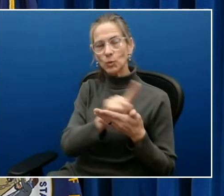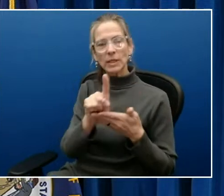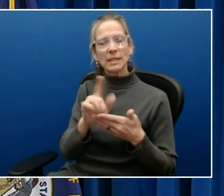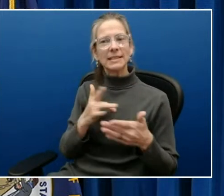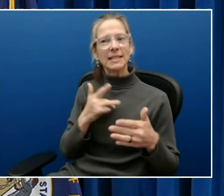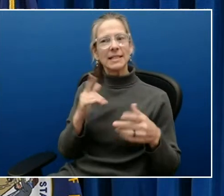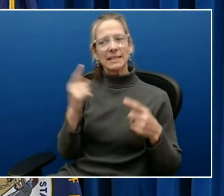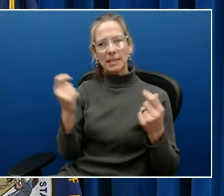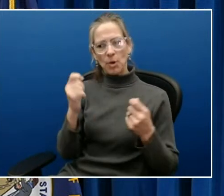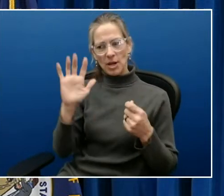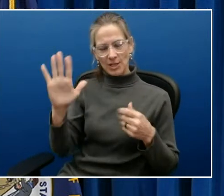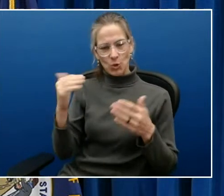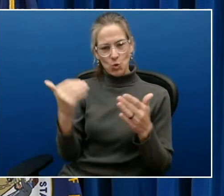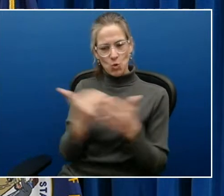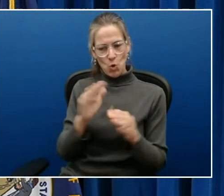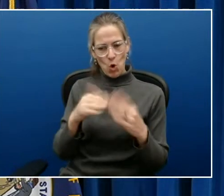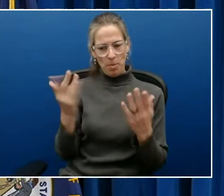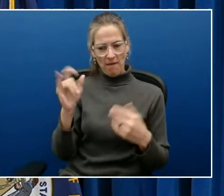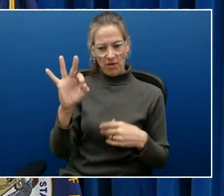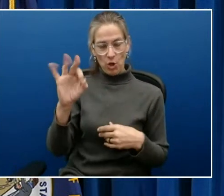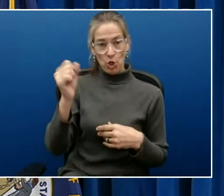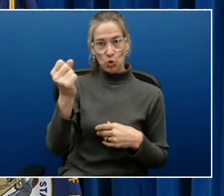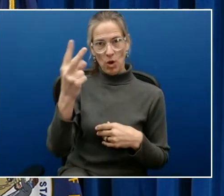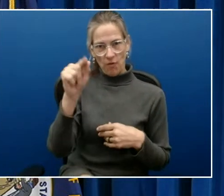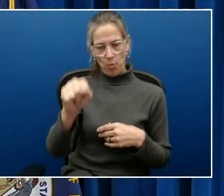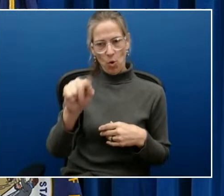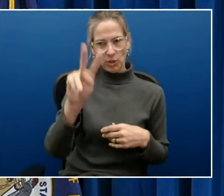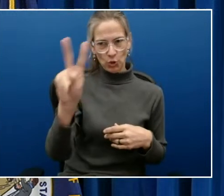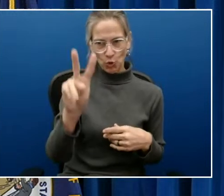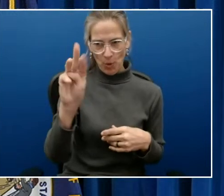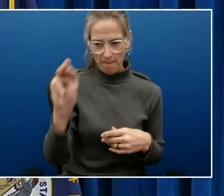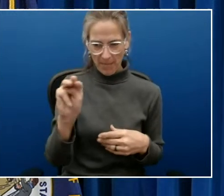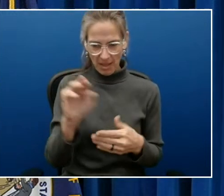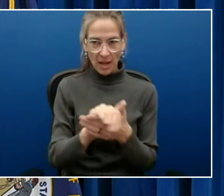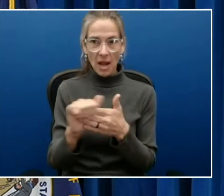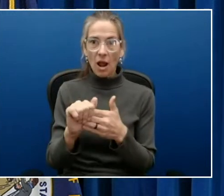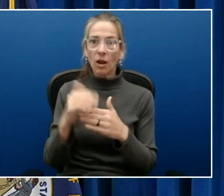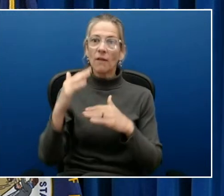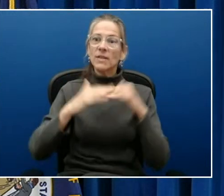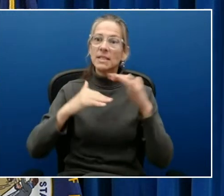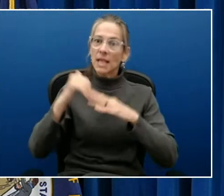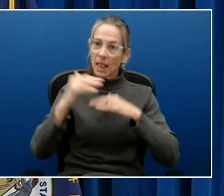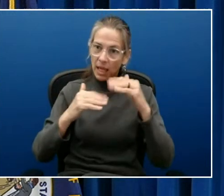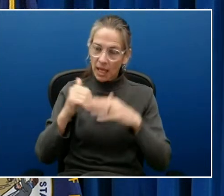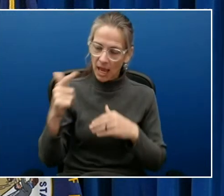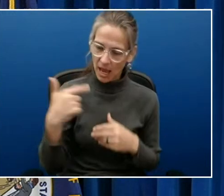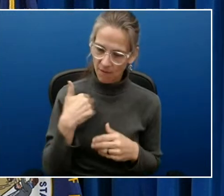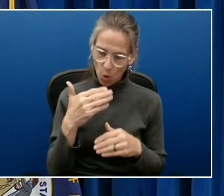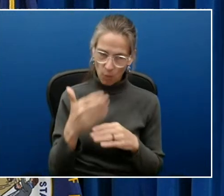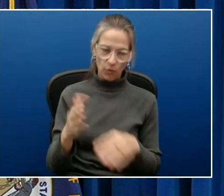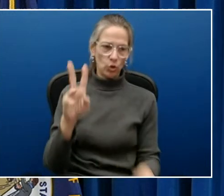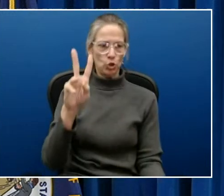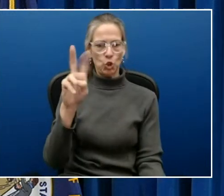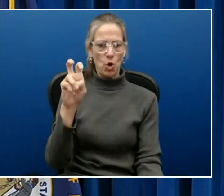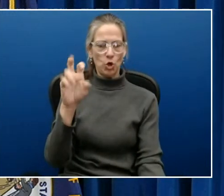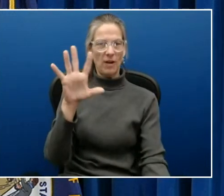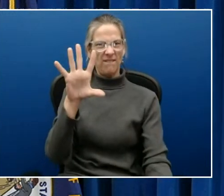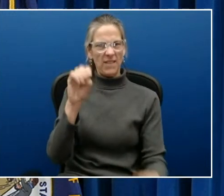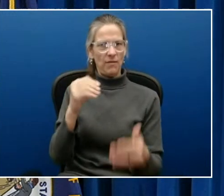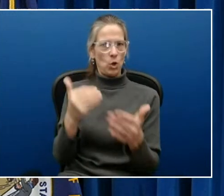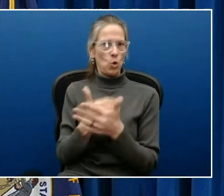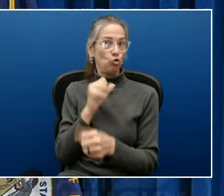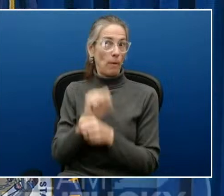grand opening of a $12.2 million facility, creating 250 new